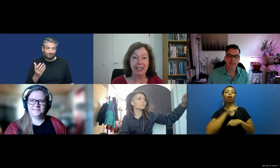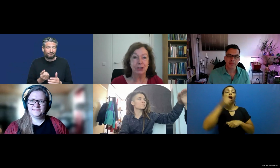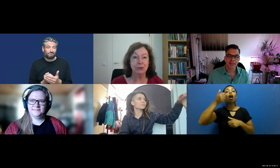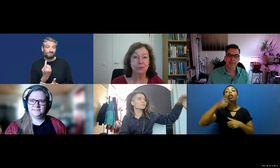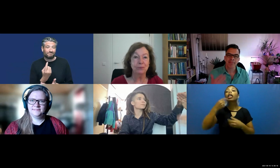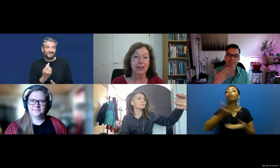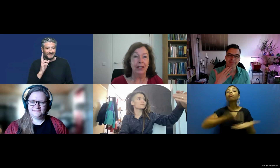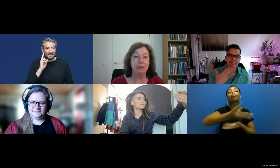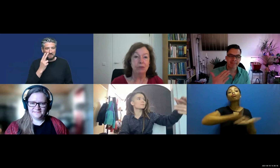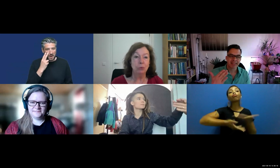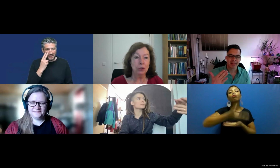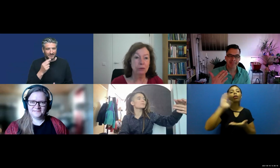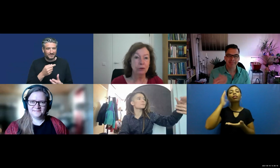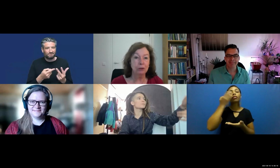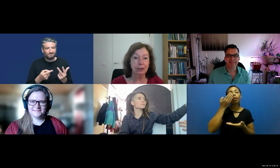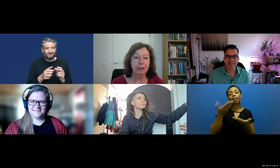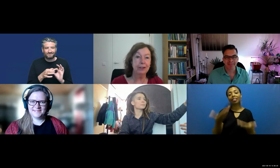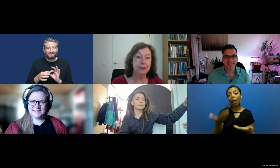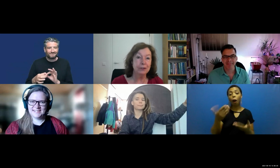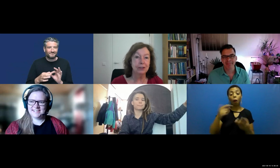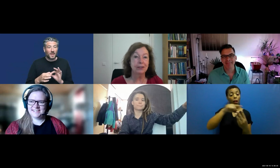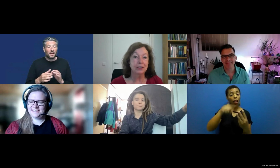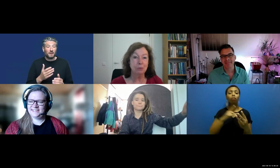your attention, and have a wonderful